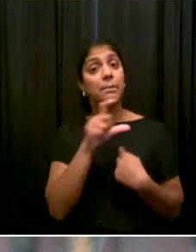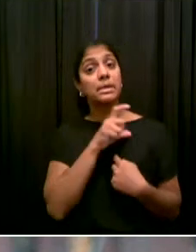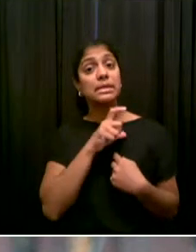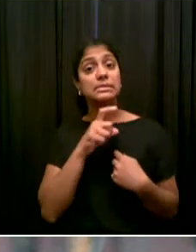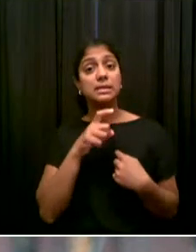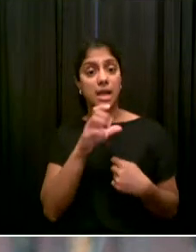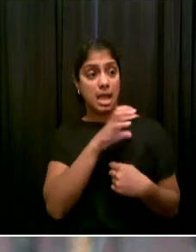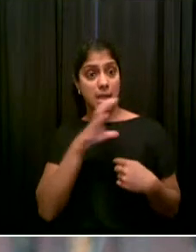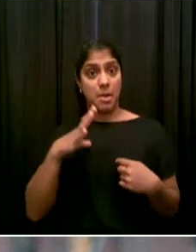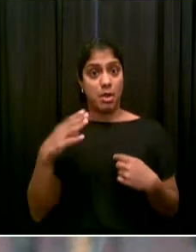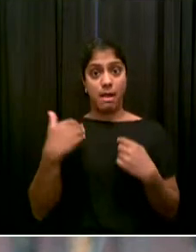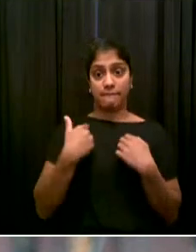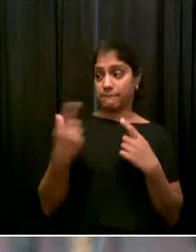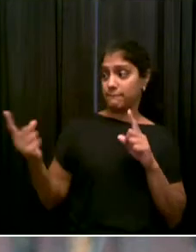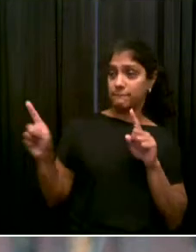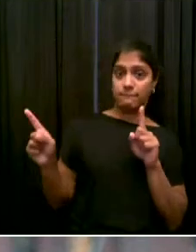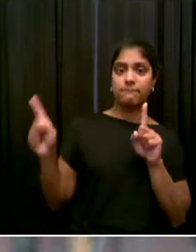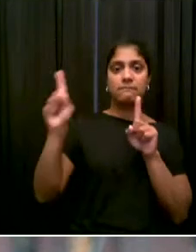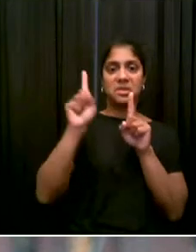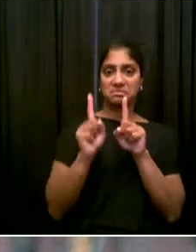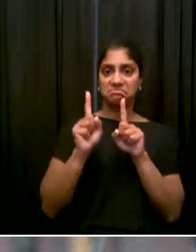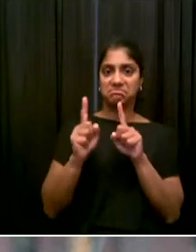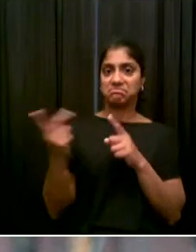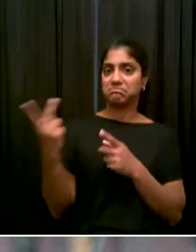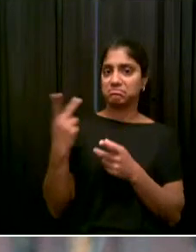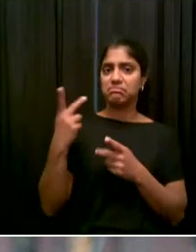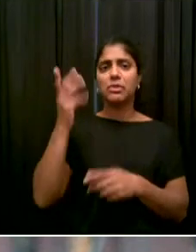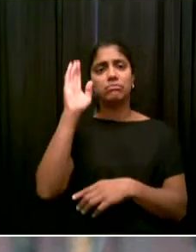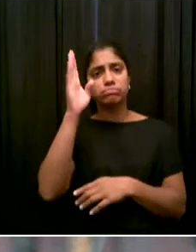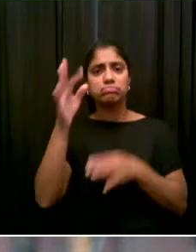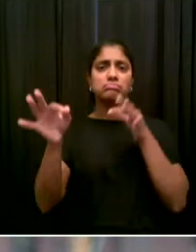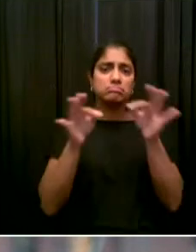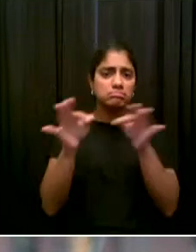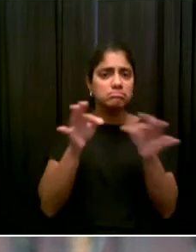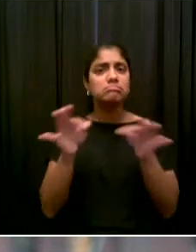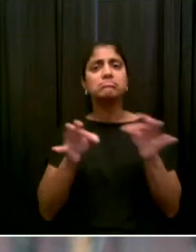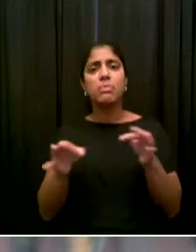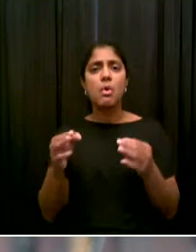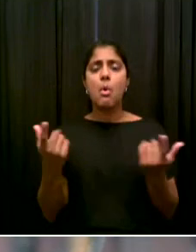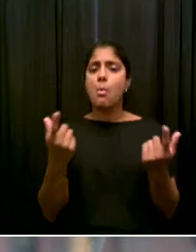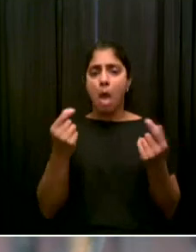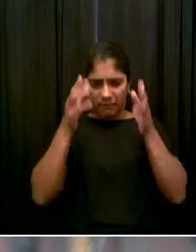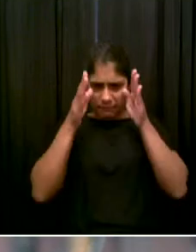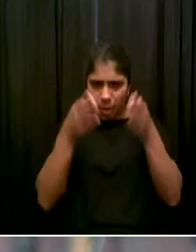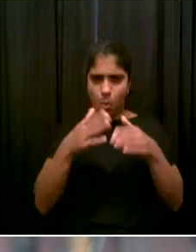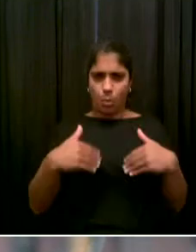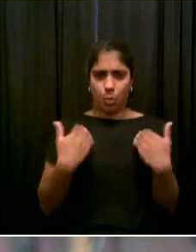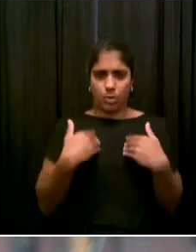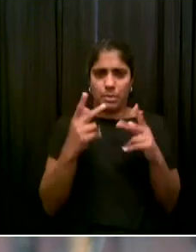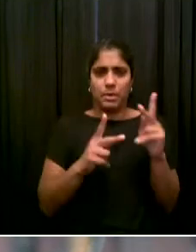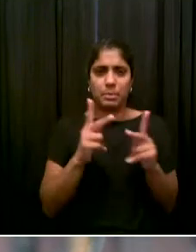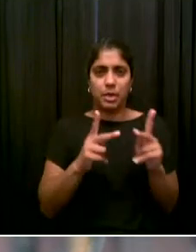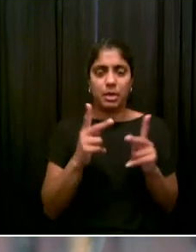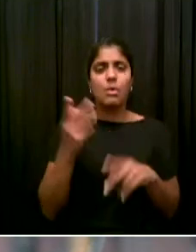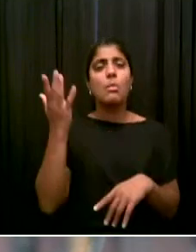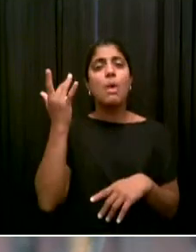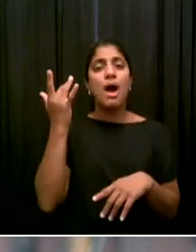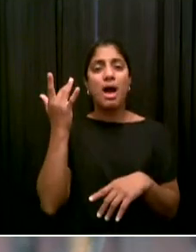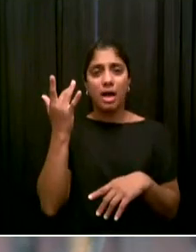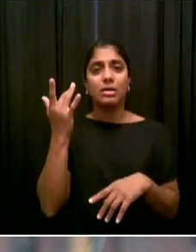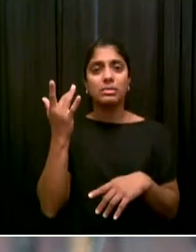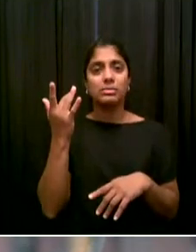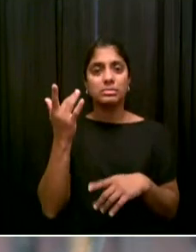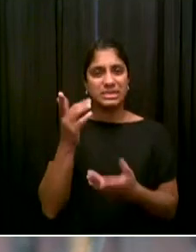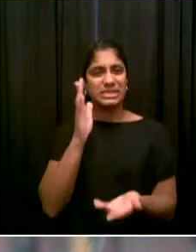his, changing the orientation of the NYPD to focus on prevention, to focus on reaching young people, stopping